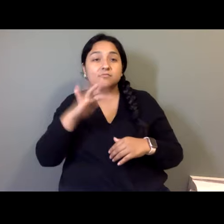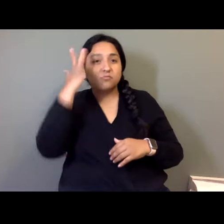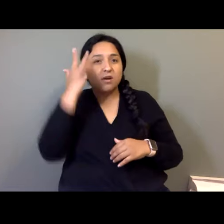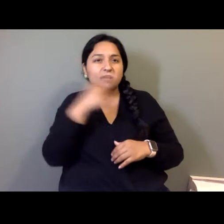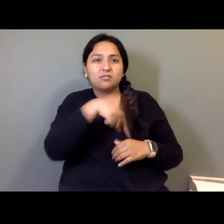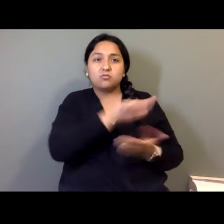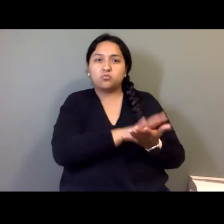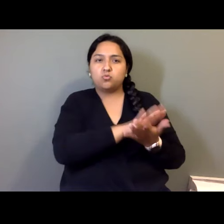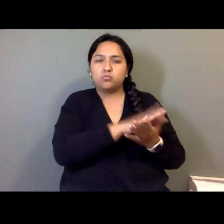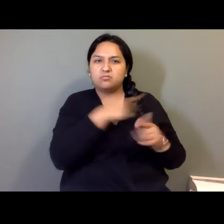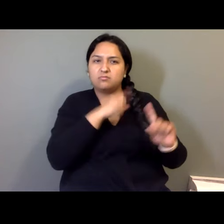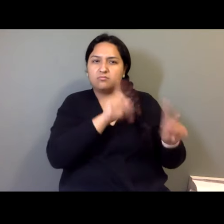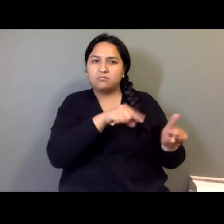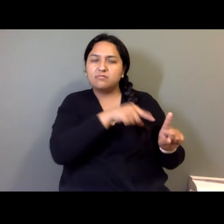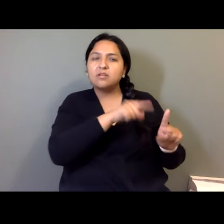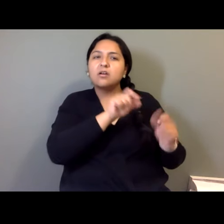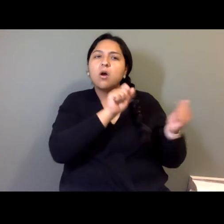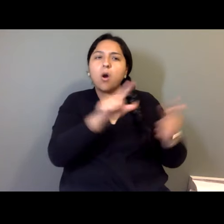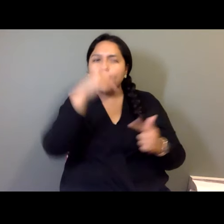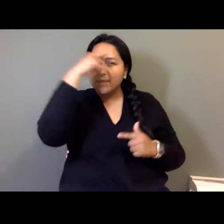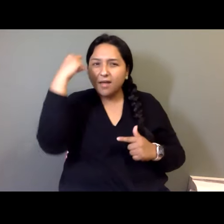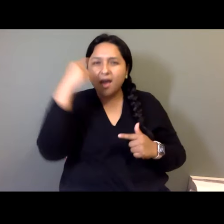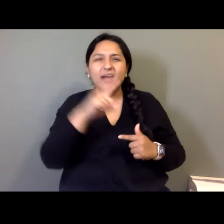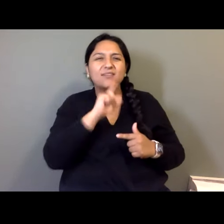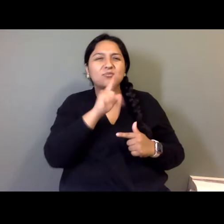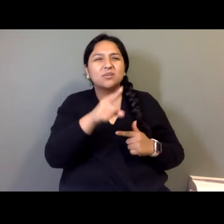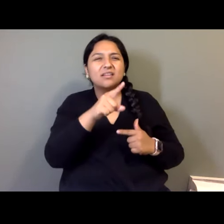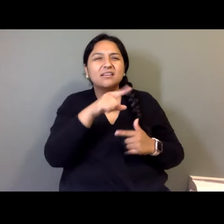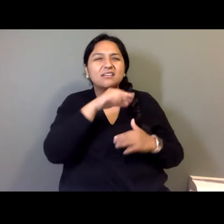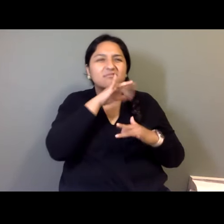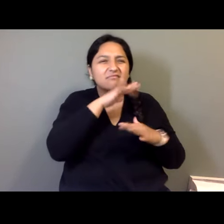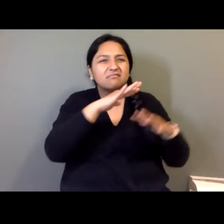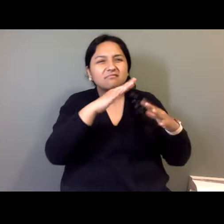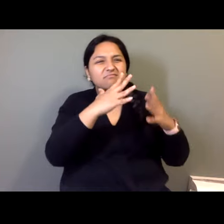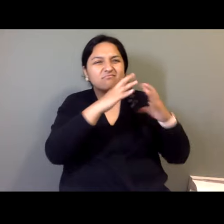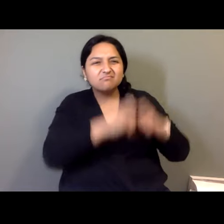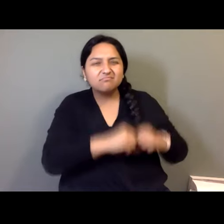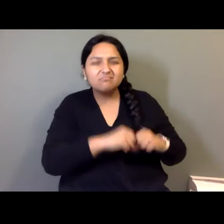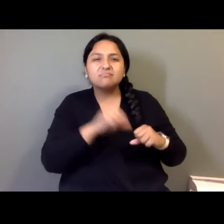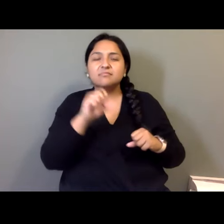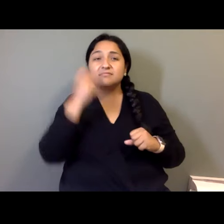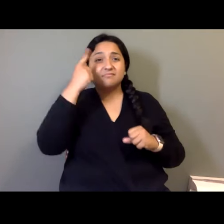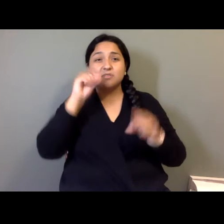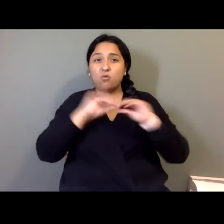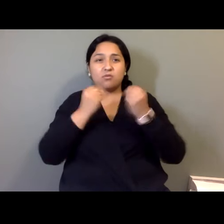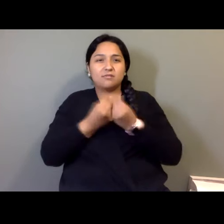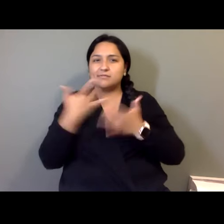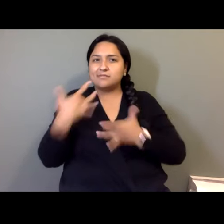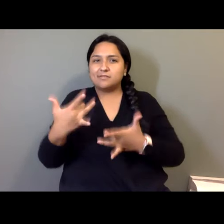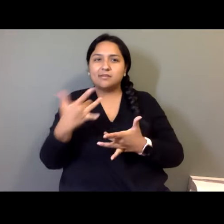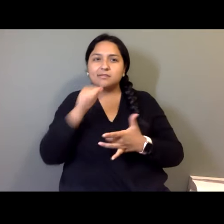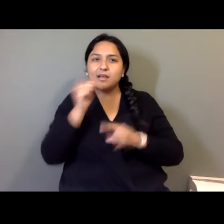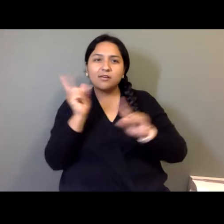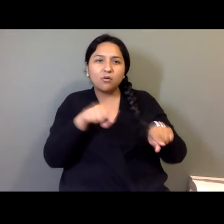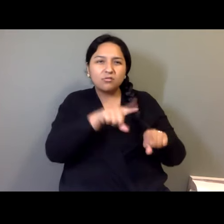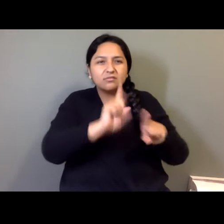all Black and just, like, really ran down. And these organizations aren't coming into these, like, these different schools presenting themselves. And so, like,